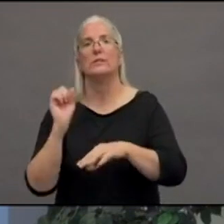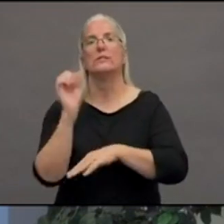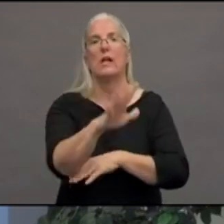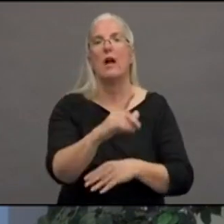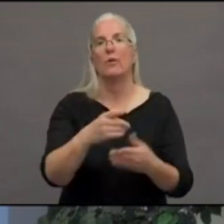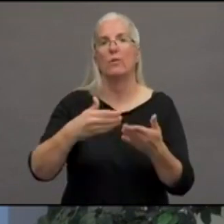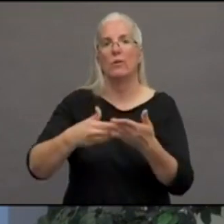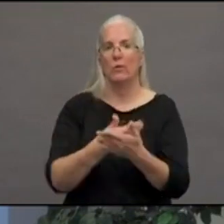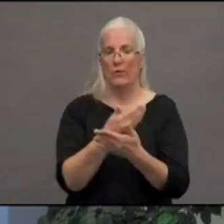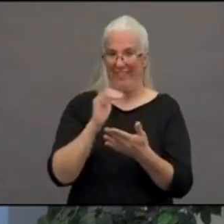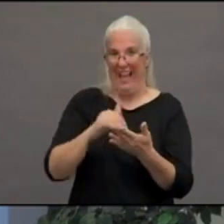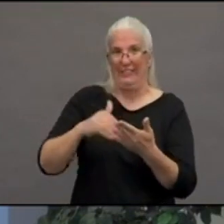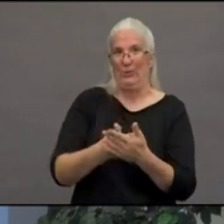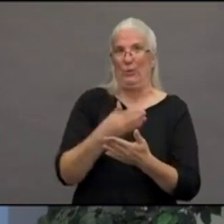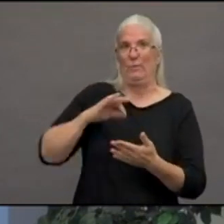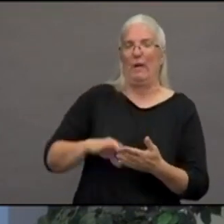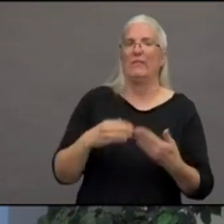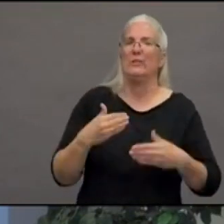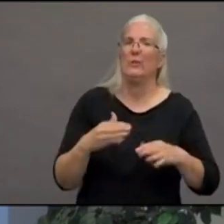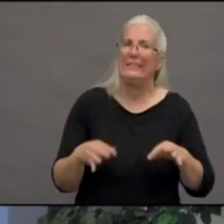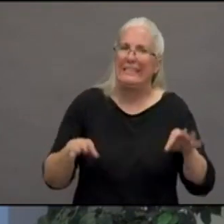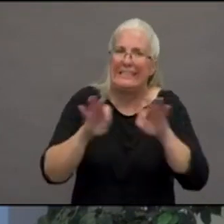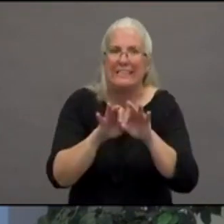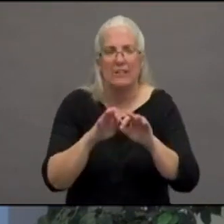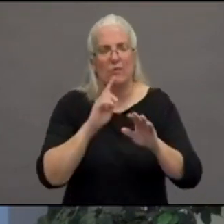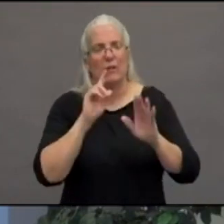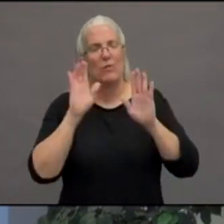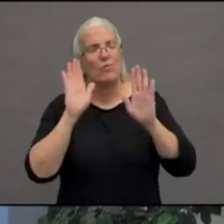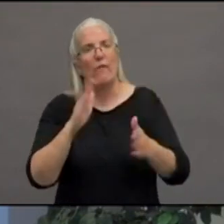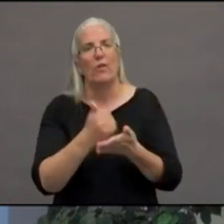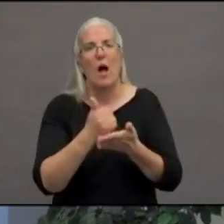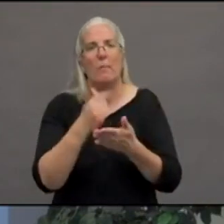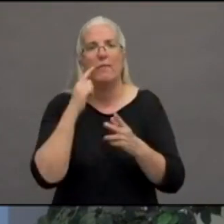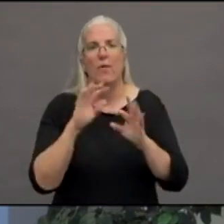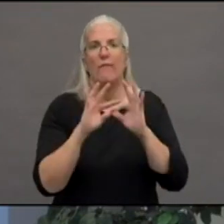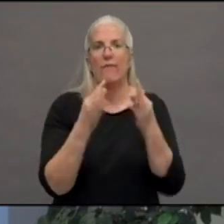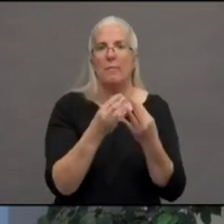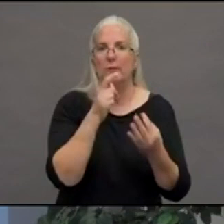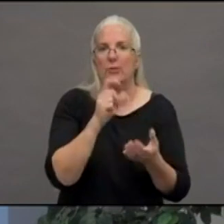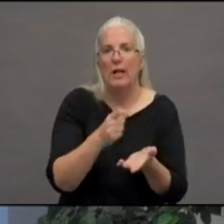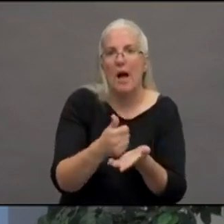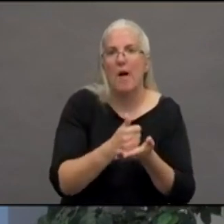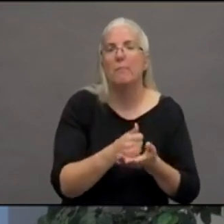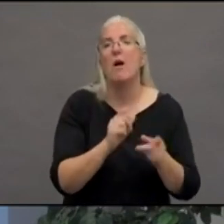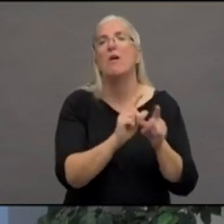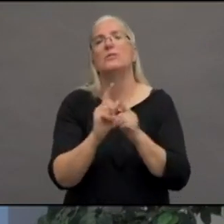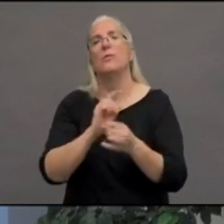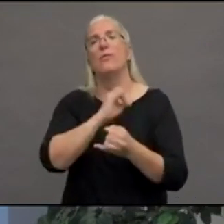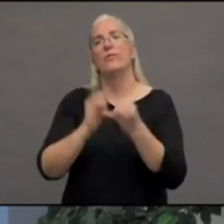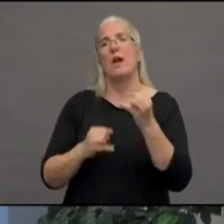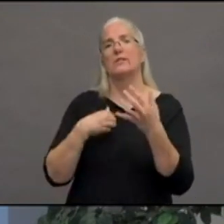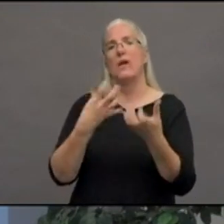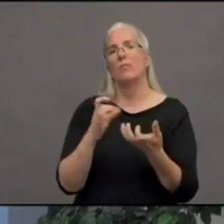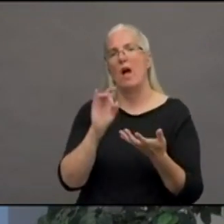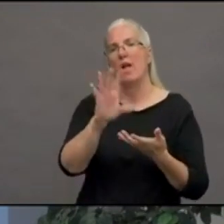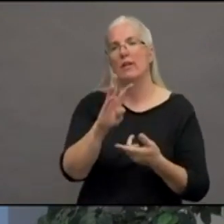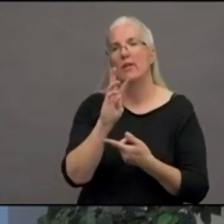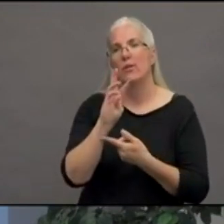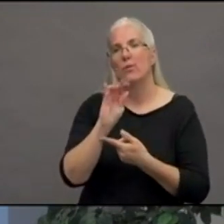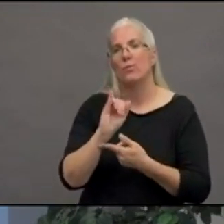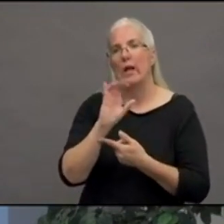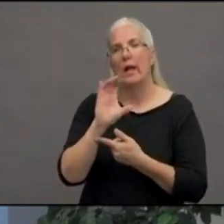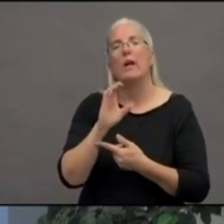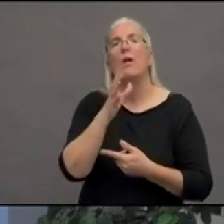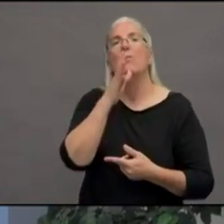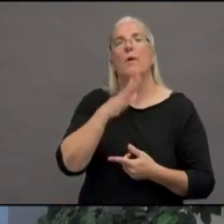important, great aid for families that really need it. And then finally, I want to mention the WIC program, the Women, Infants, Children's Program.